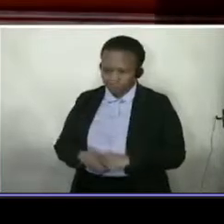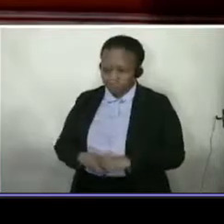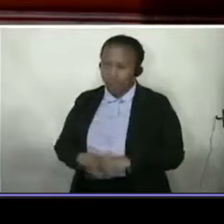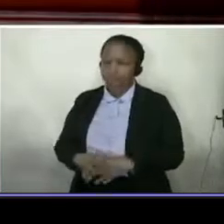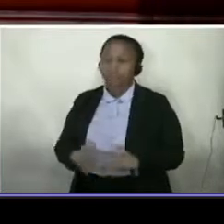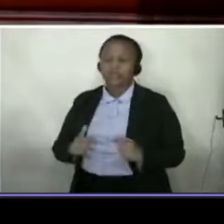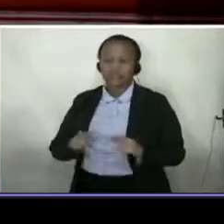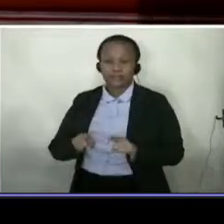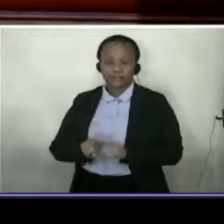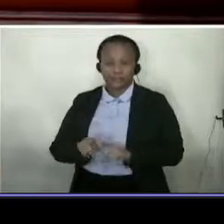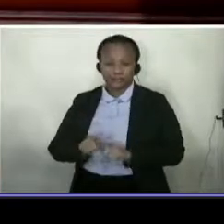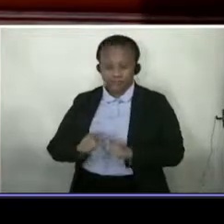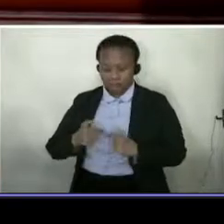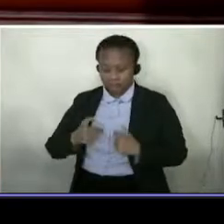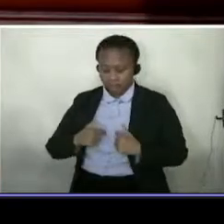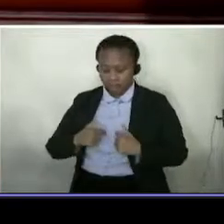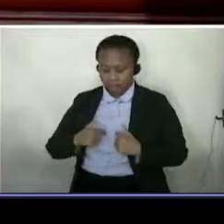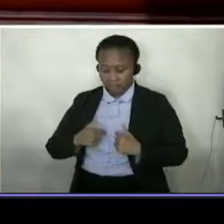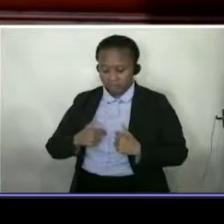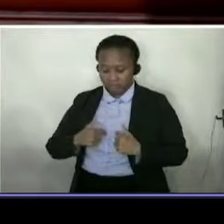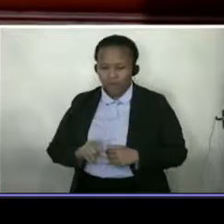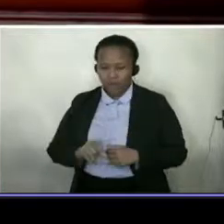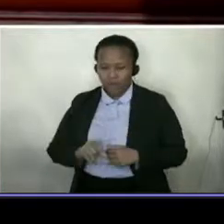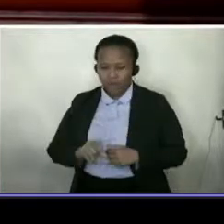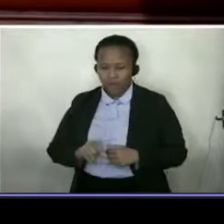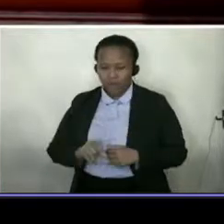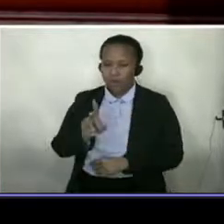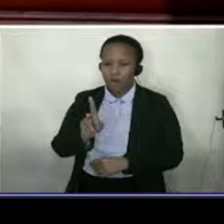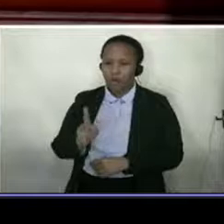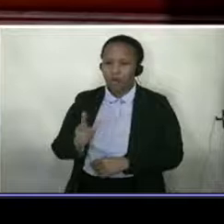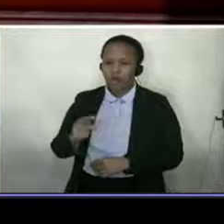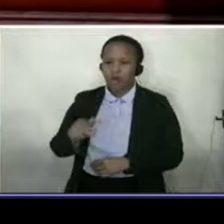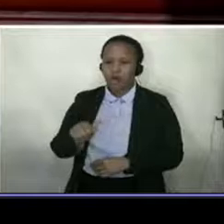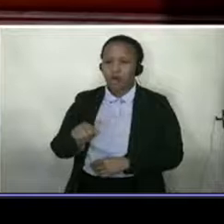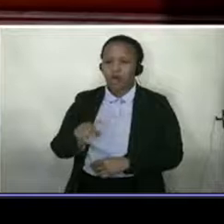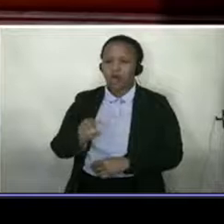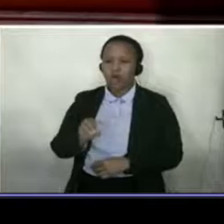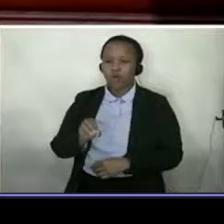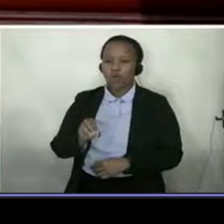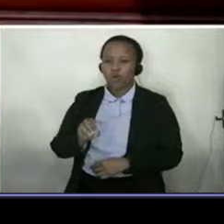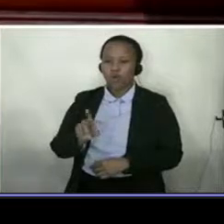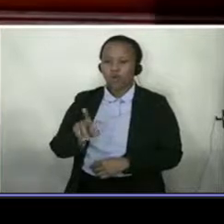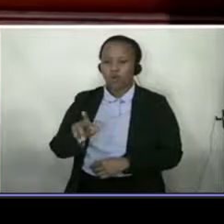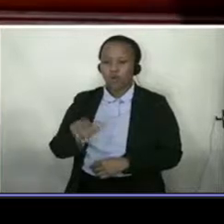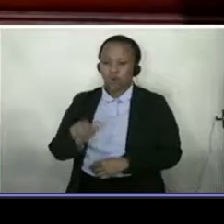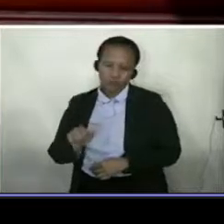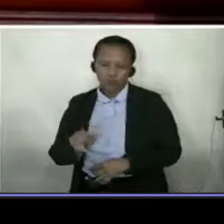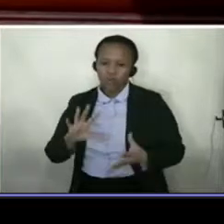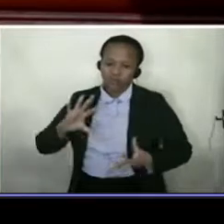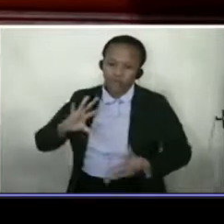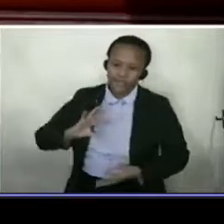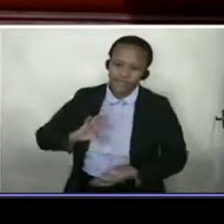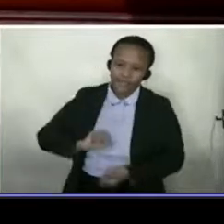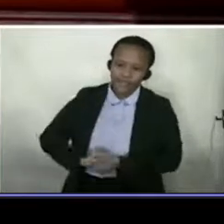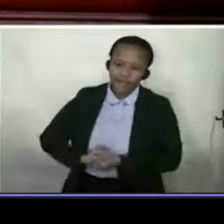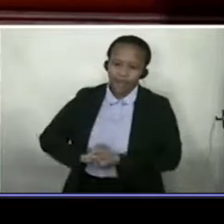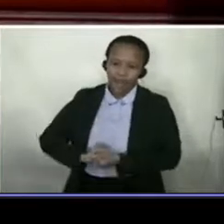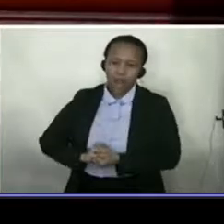also want what the Honorable Khawula summarized, consequence management to those who